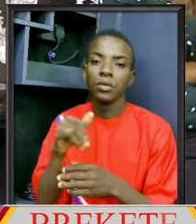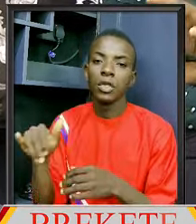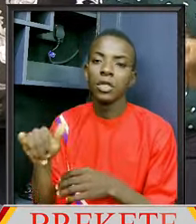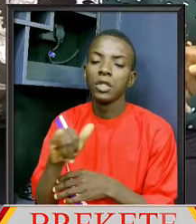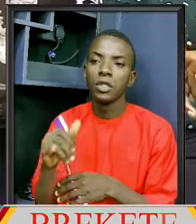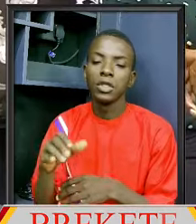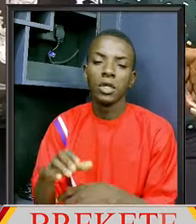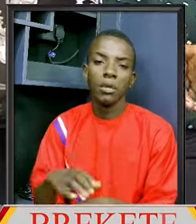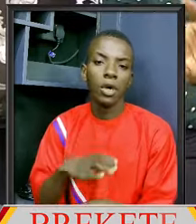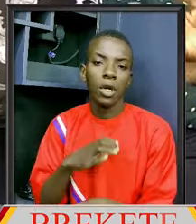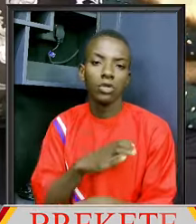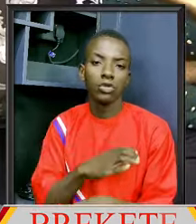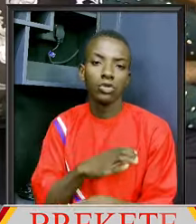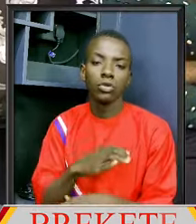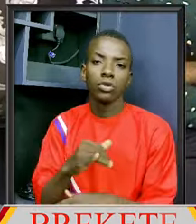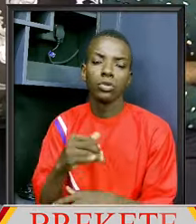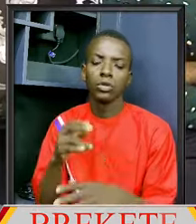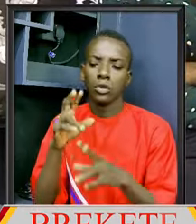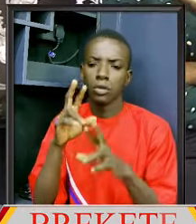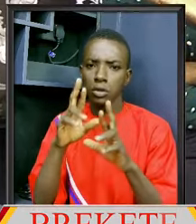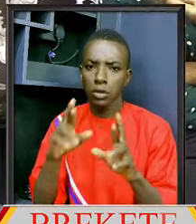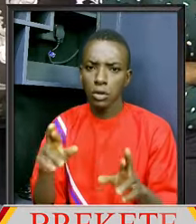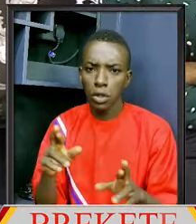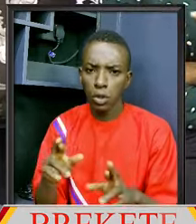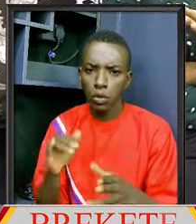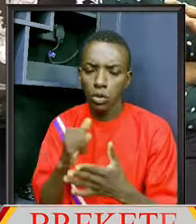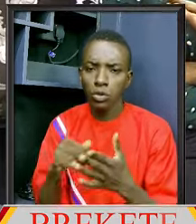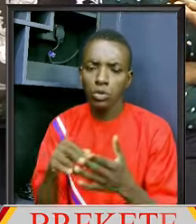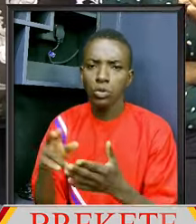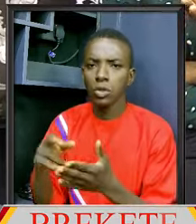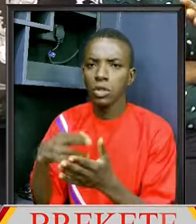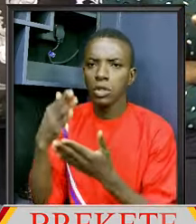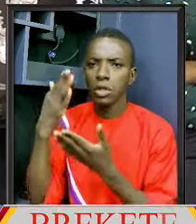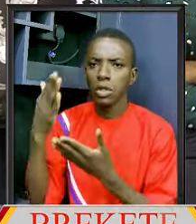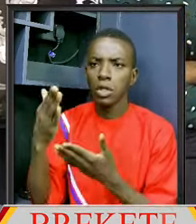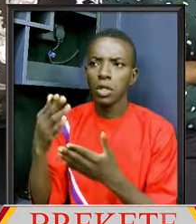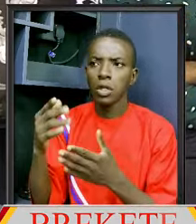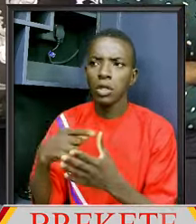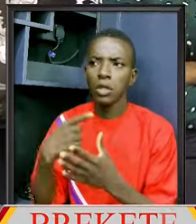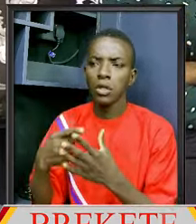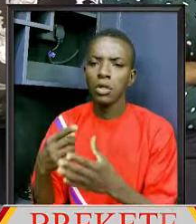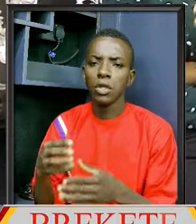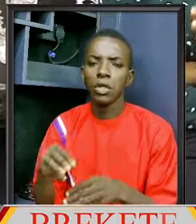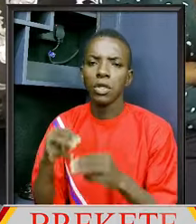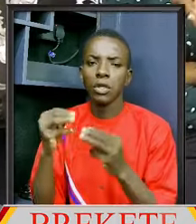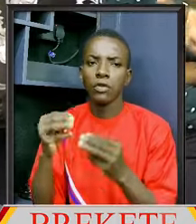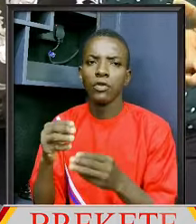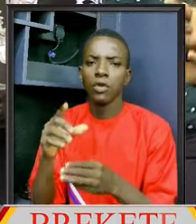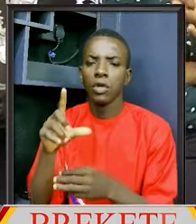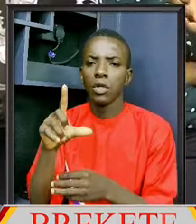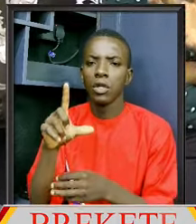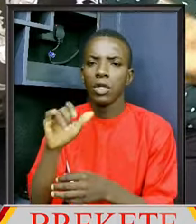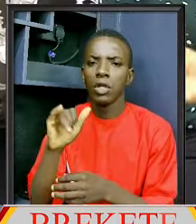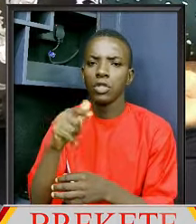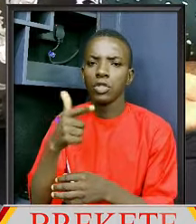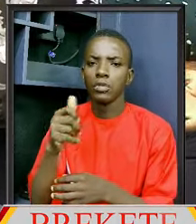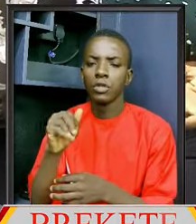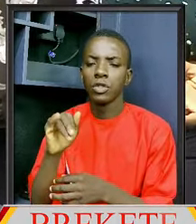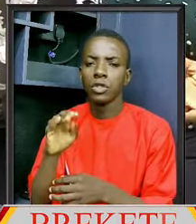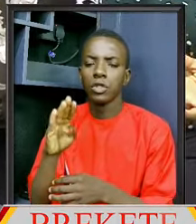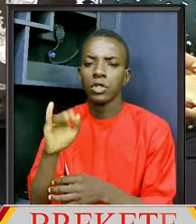same council, go check what you read there. Yeah? Then they go give you eligibility